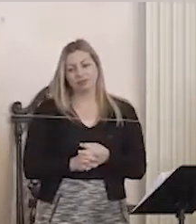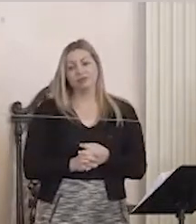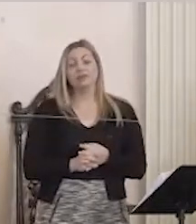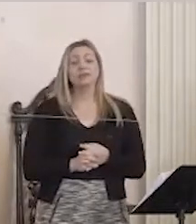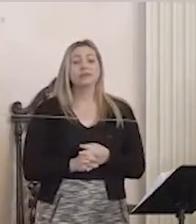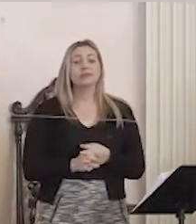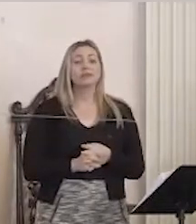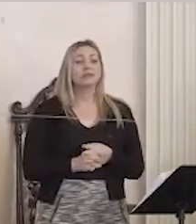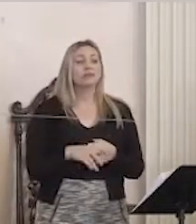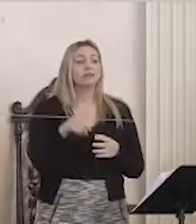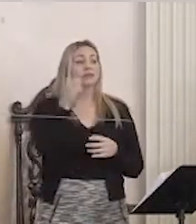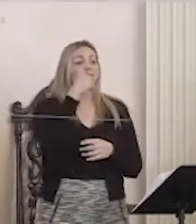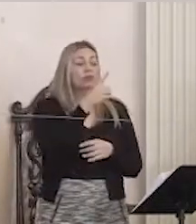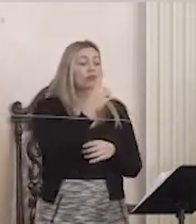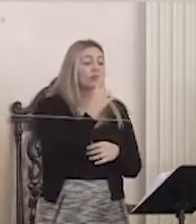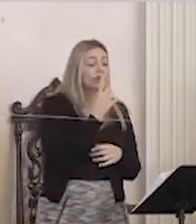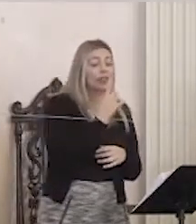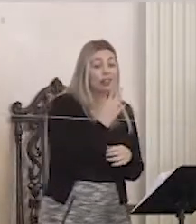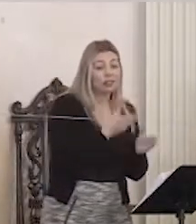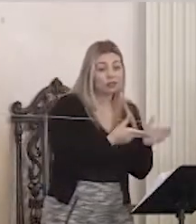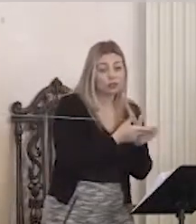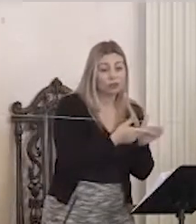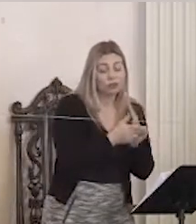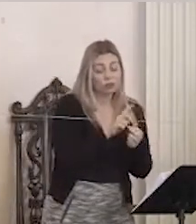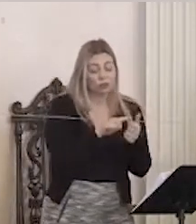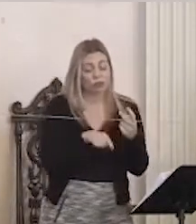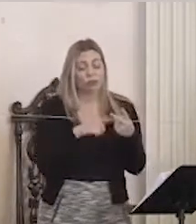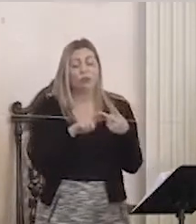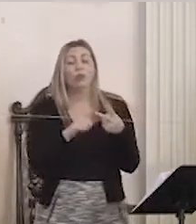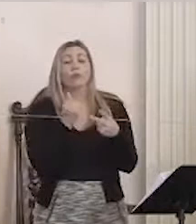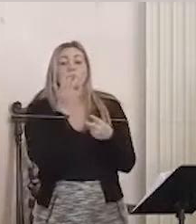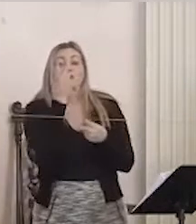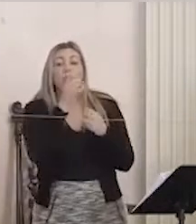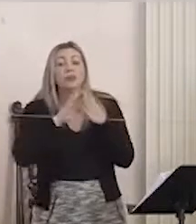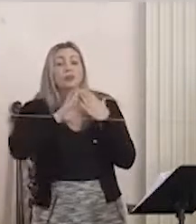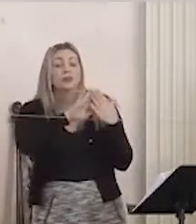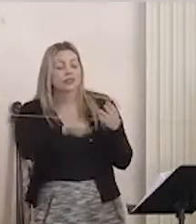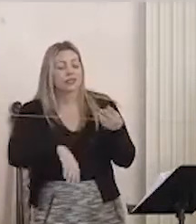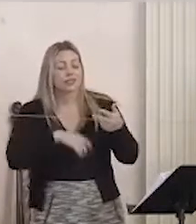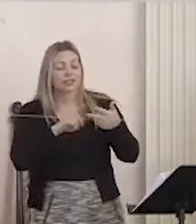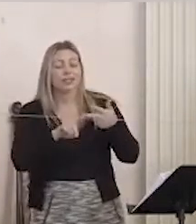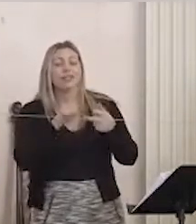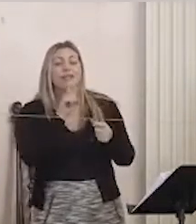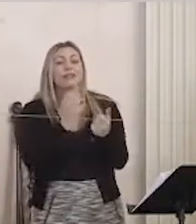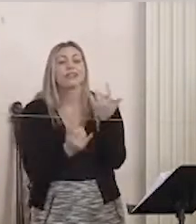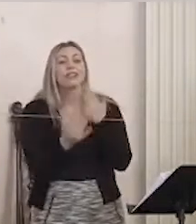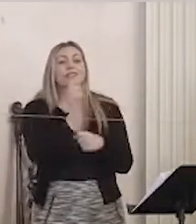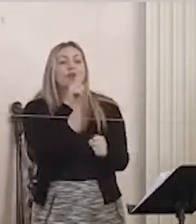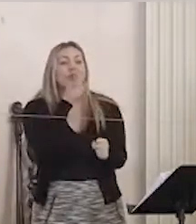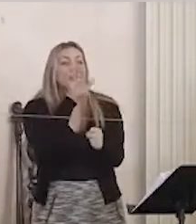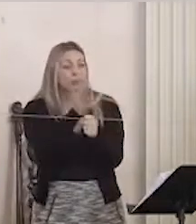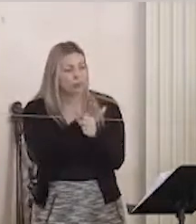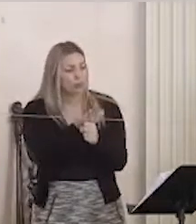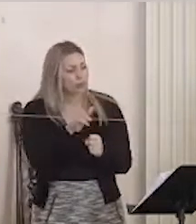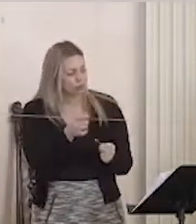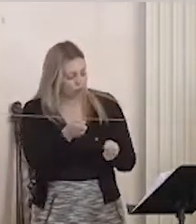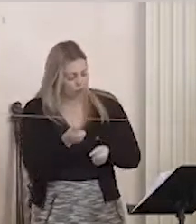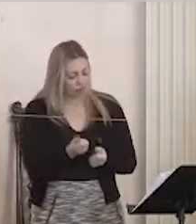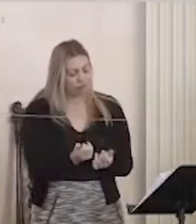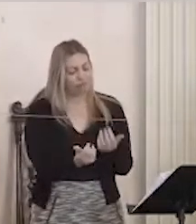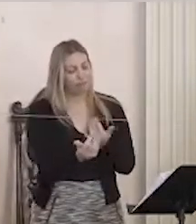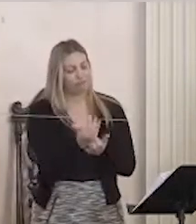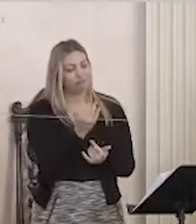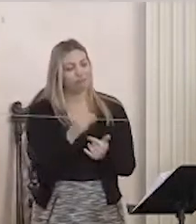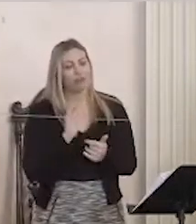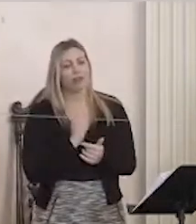It is for the light of truth, the warmth of community, and the fire of commitment do we kindle